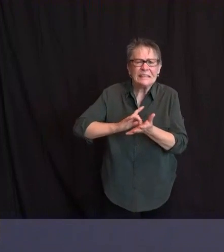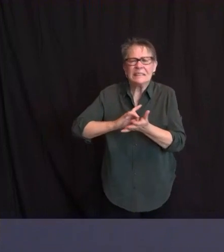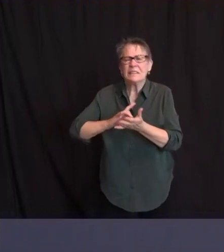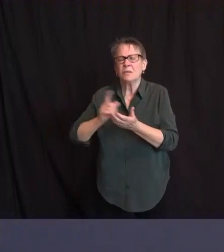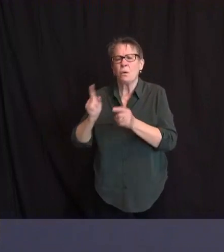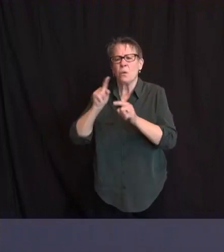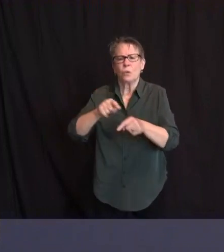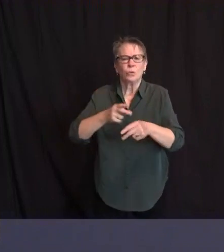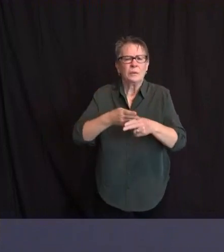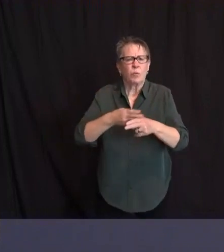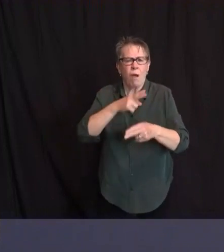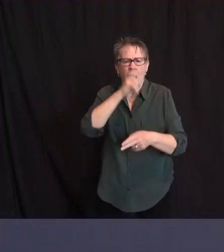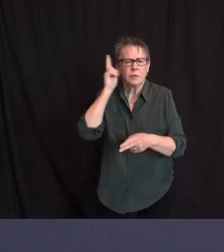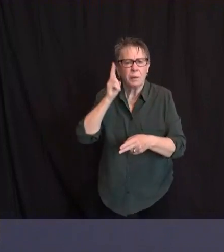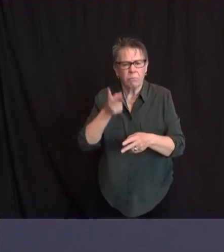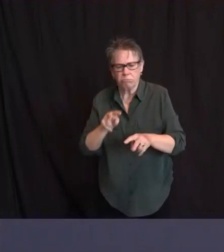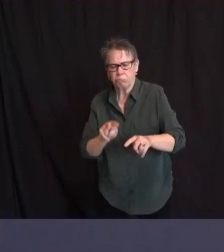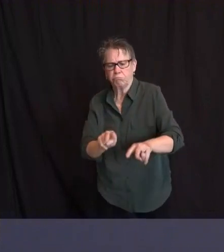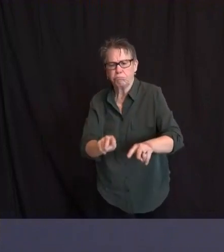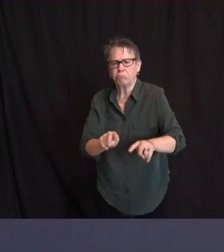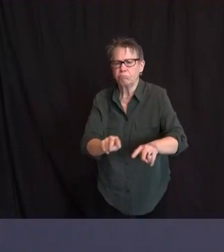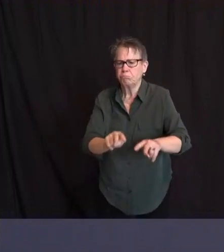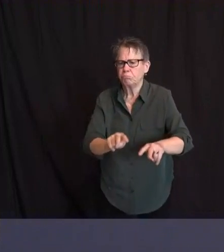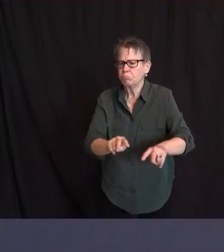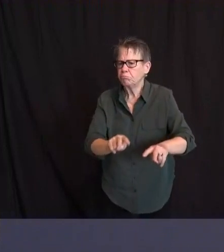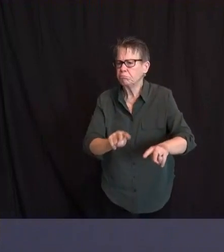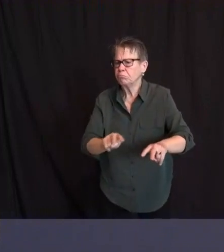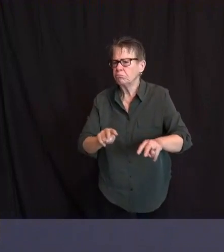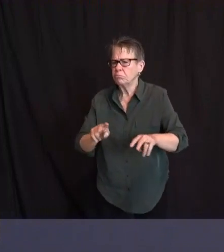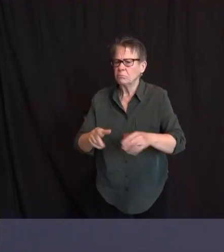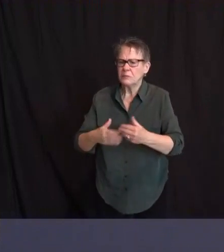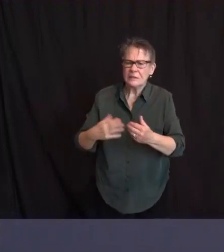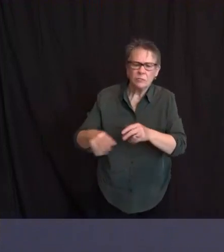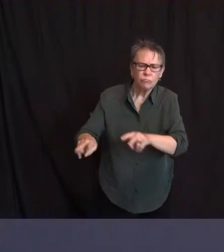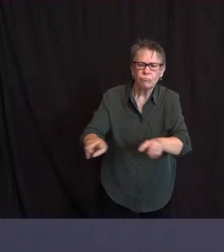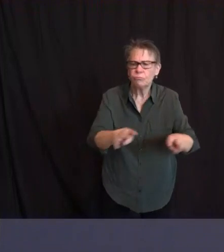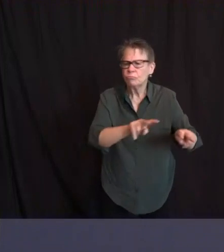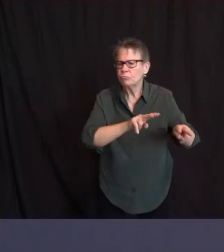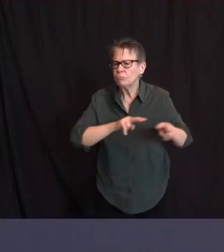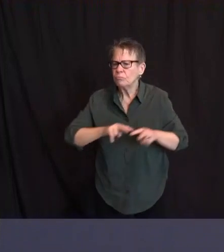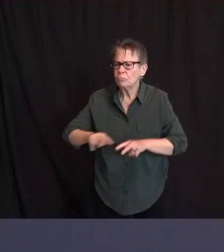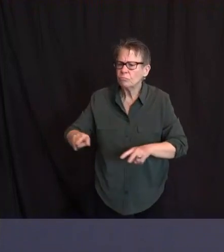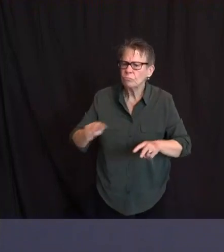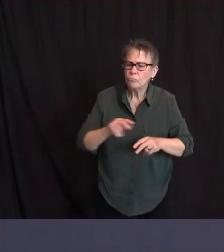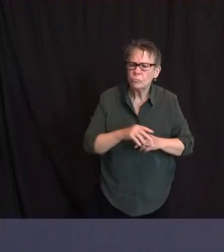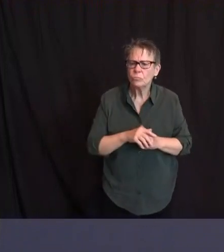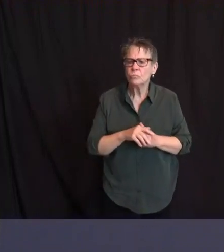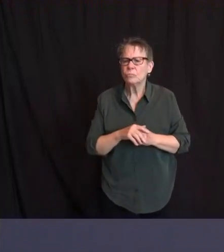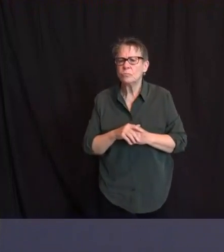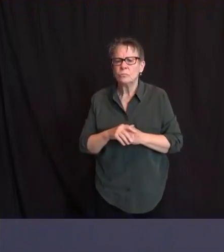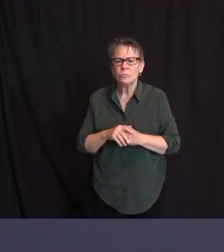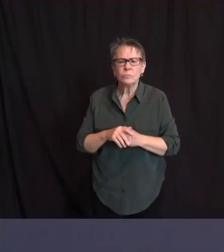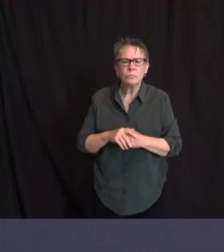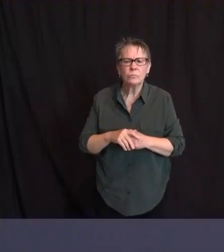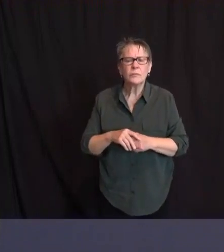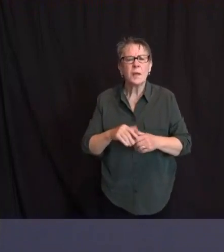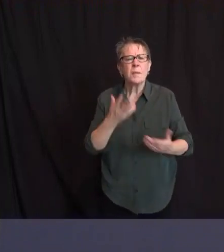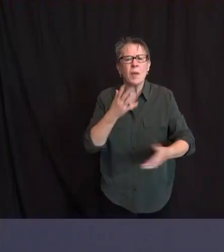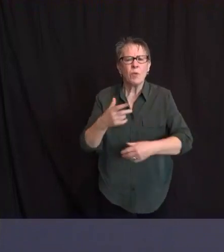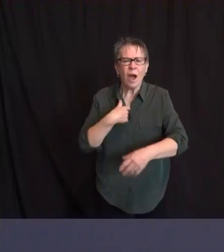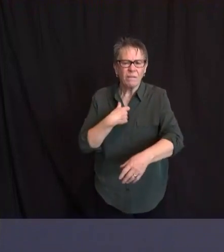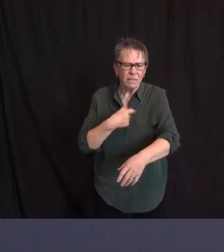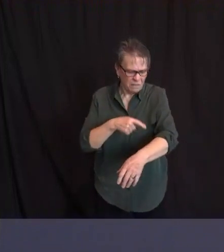exams, such as checking for non-healing wounds and some minor treatments. Patients